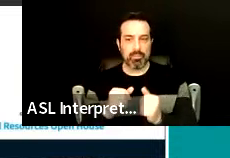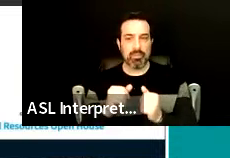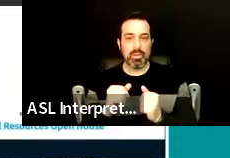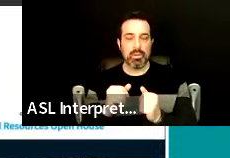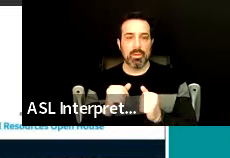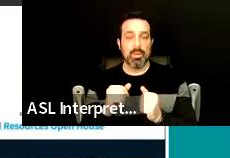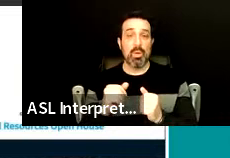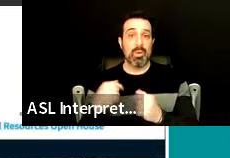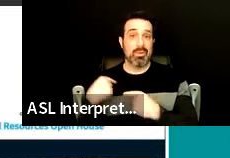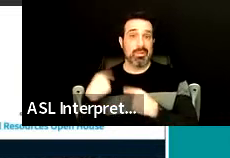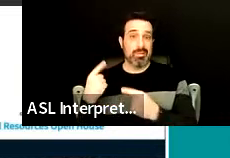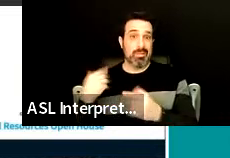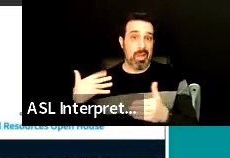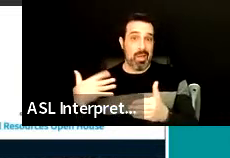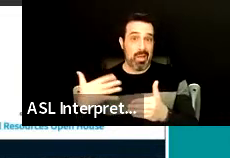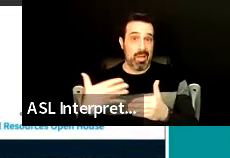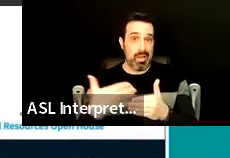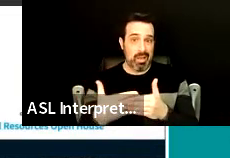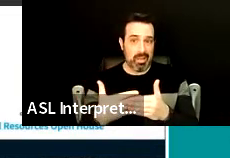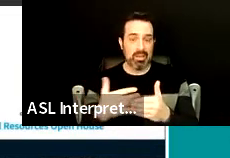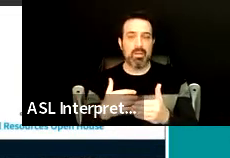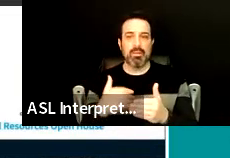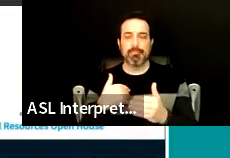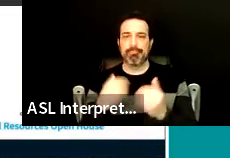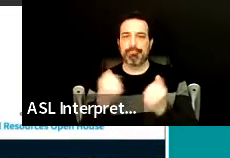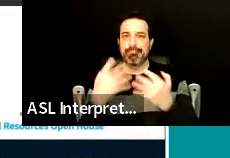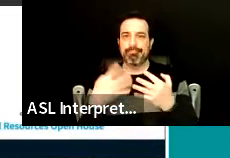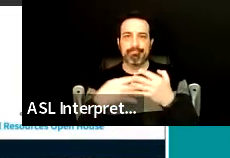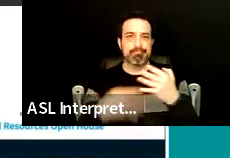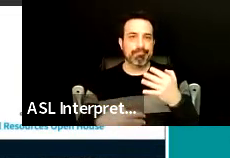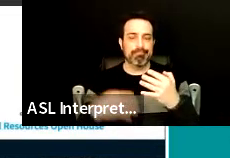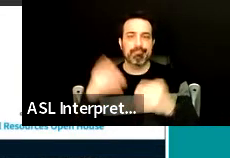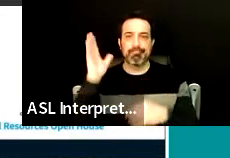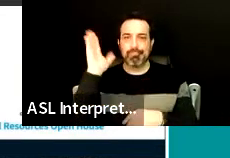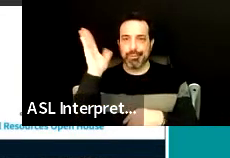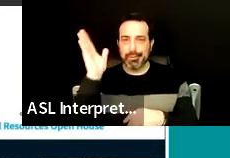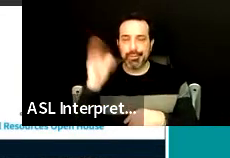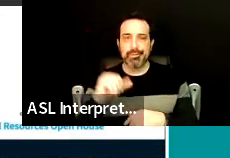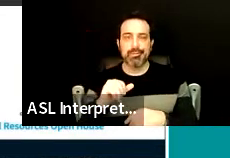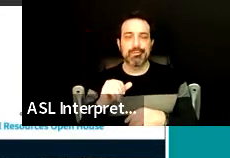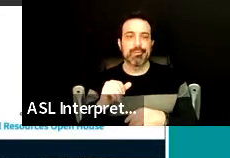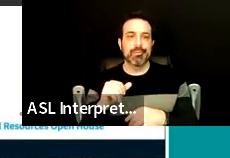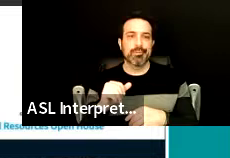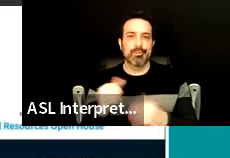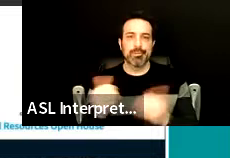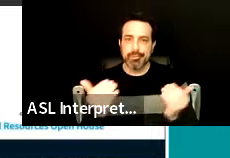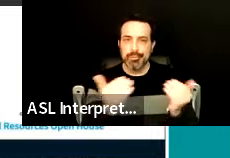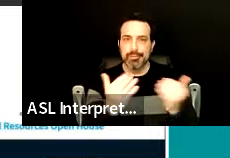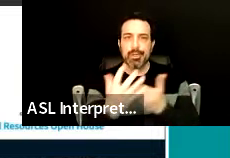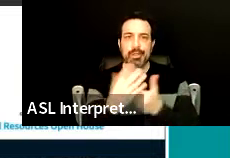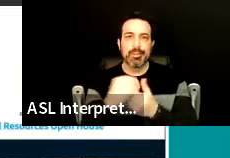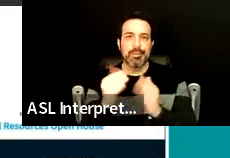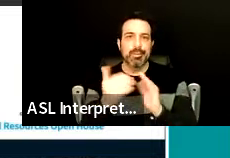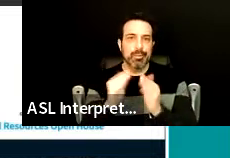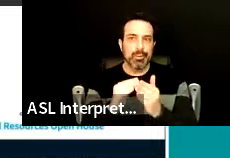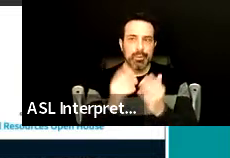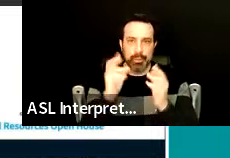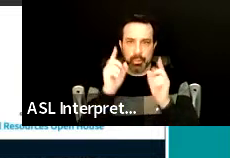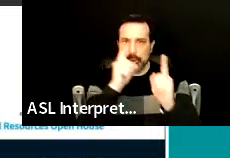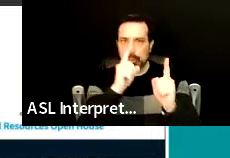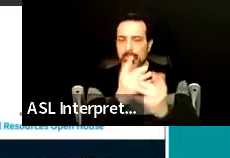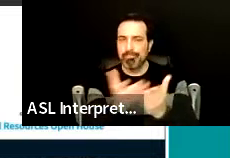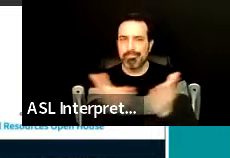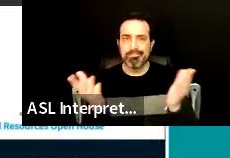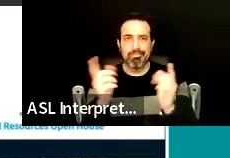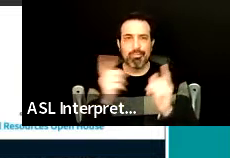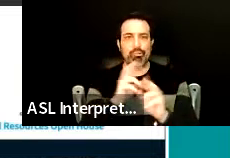up to that, we are doing numerous presentations, engaging the community to get them ready to participate